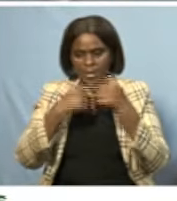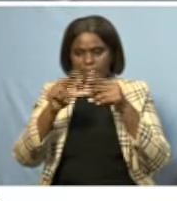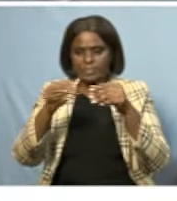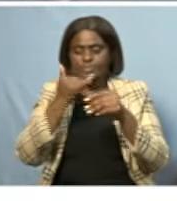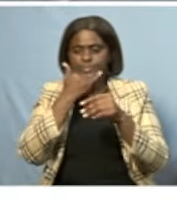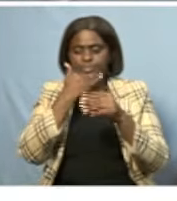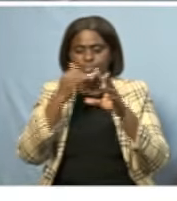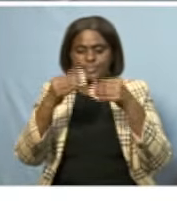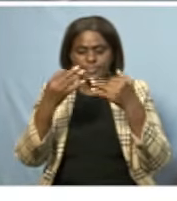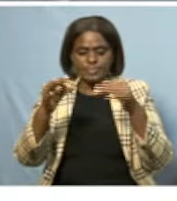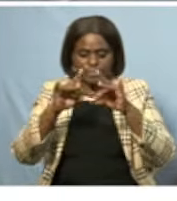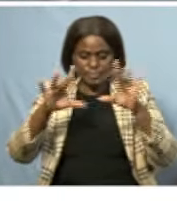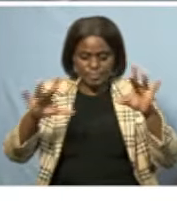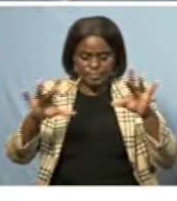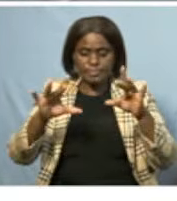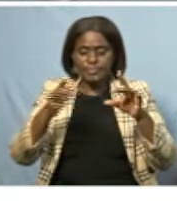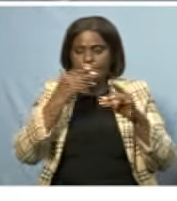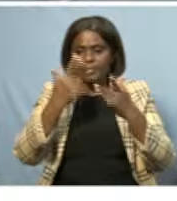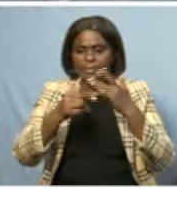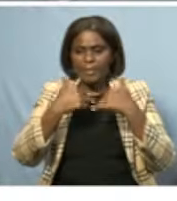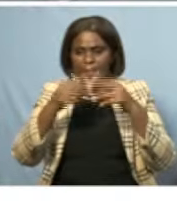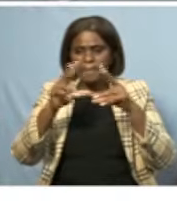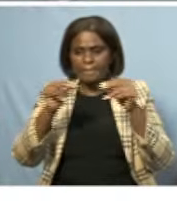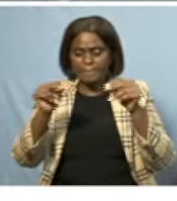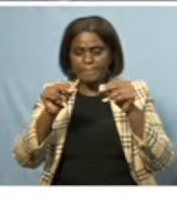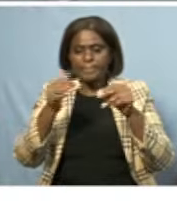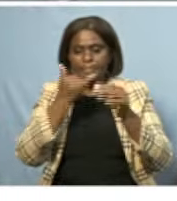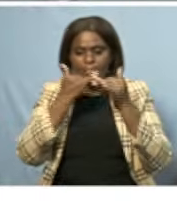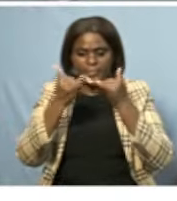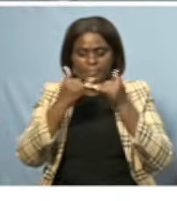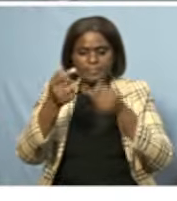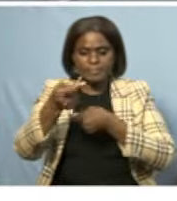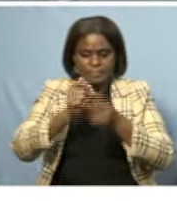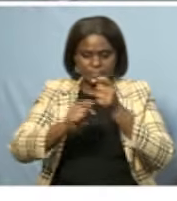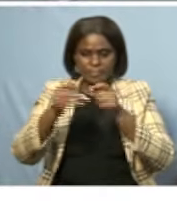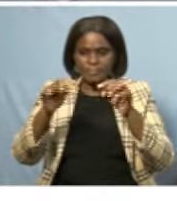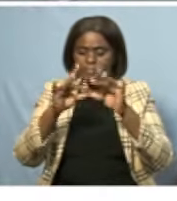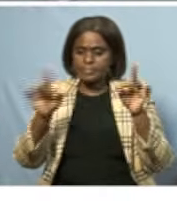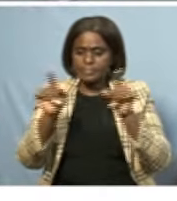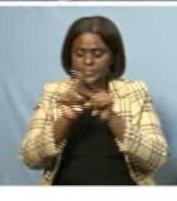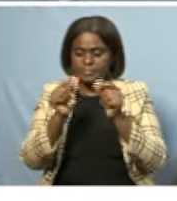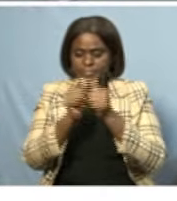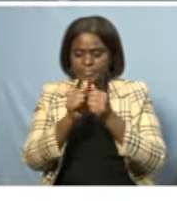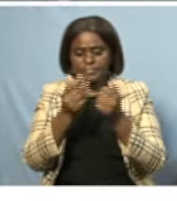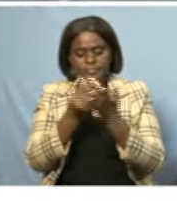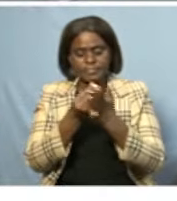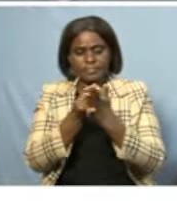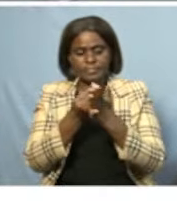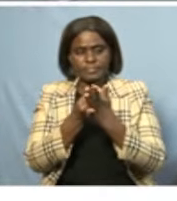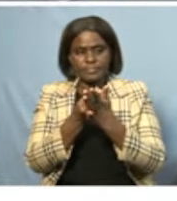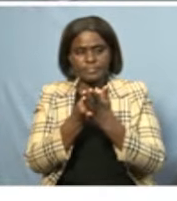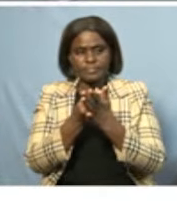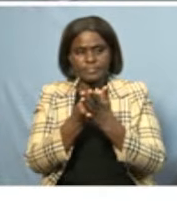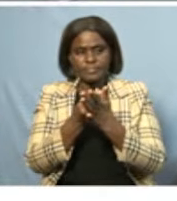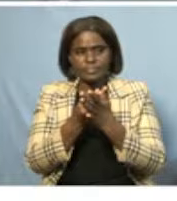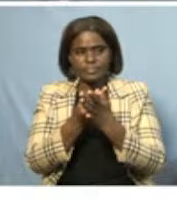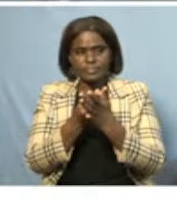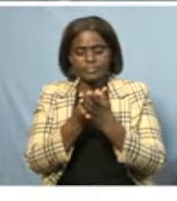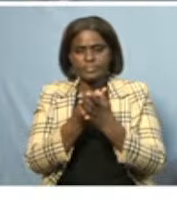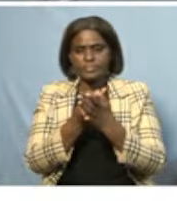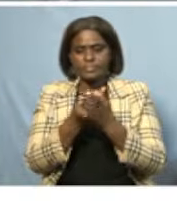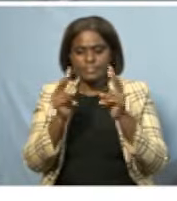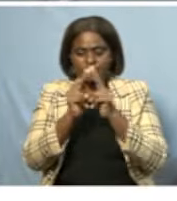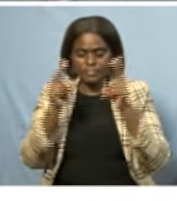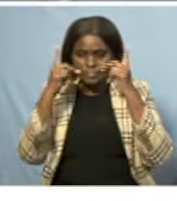illegal allocation of land, there should be no illegal exchange of land and with monies, and investors must be very,